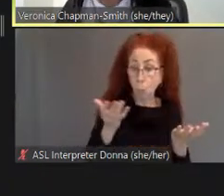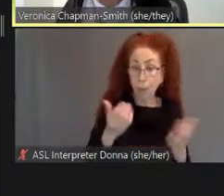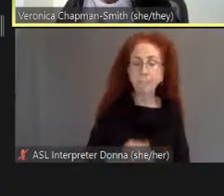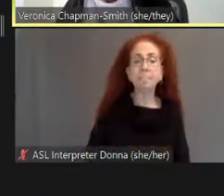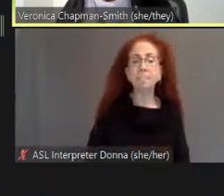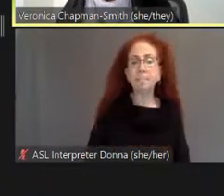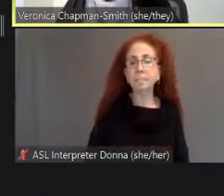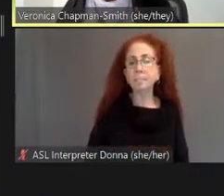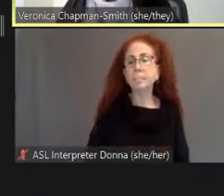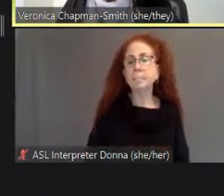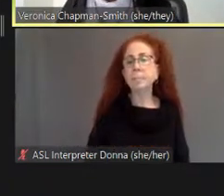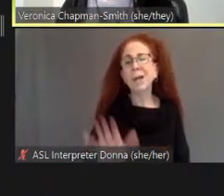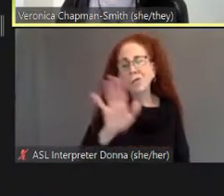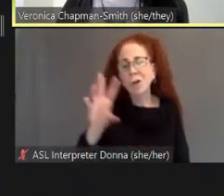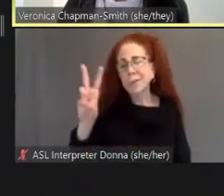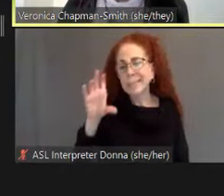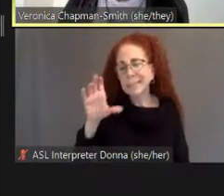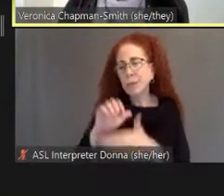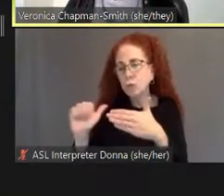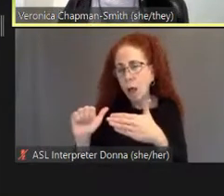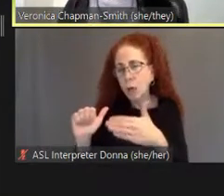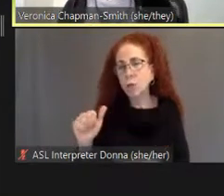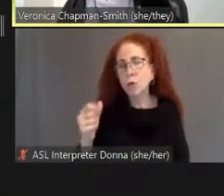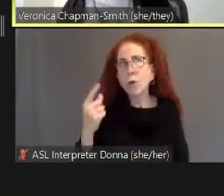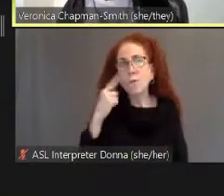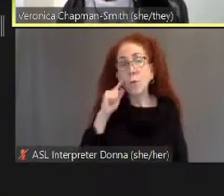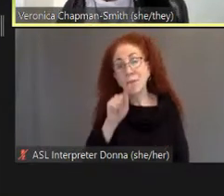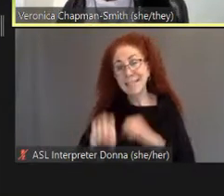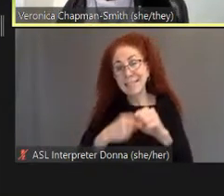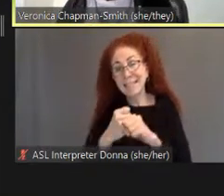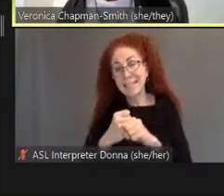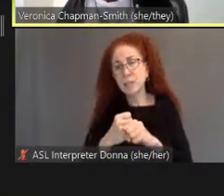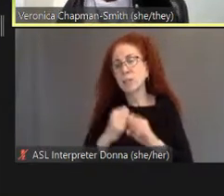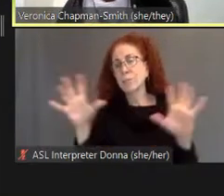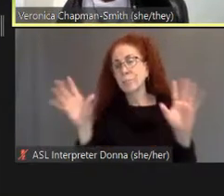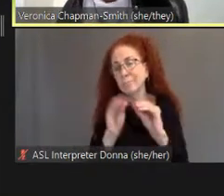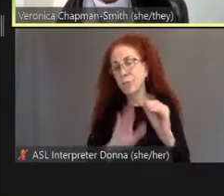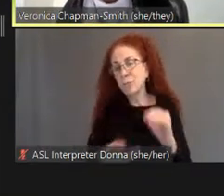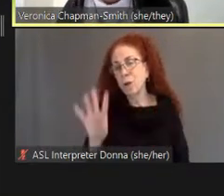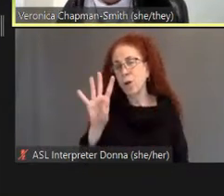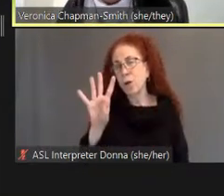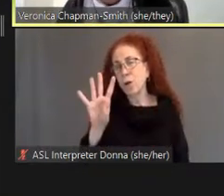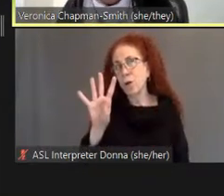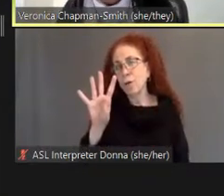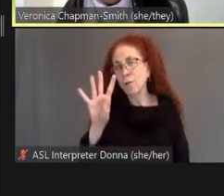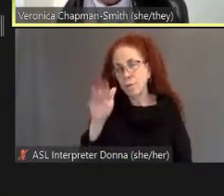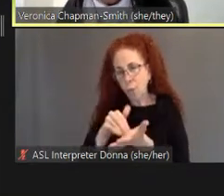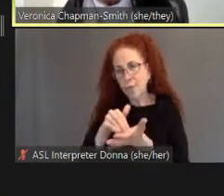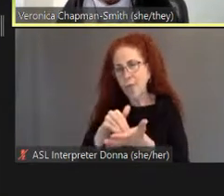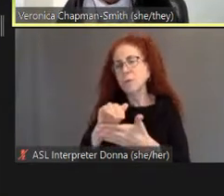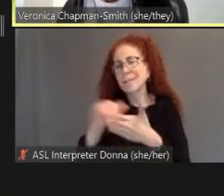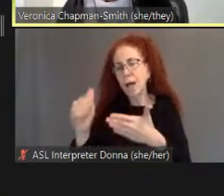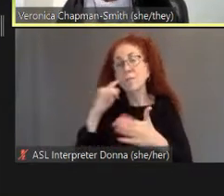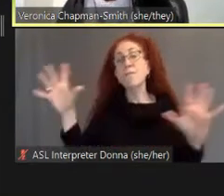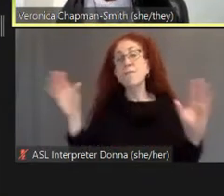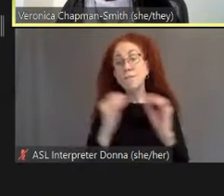around $600. So for this season, I budgeted around a little over $4,000.